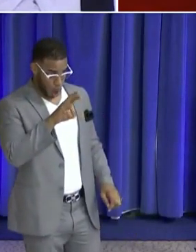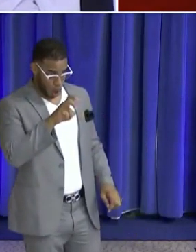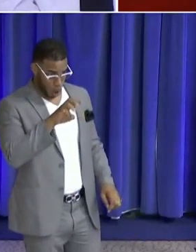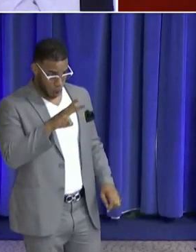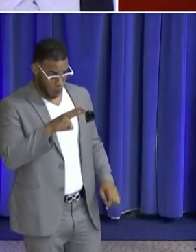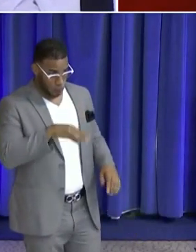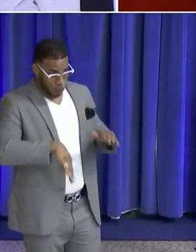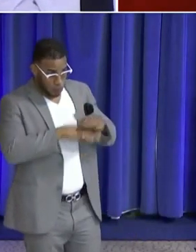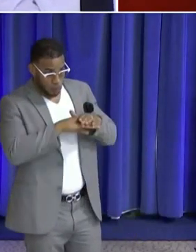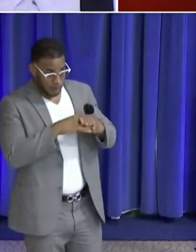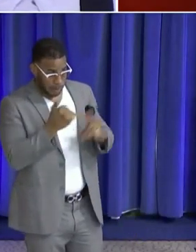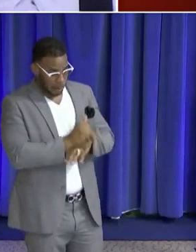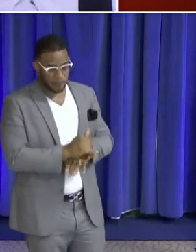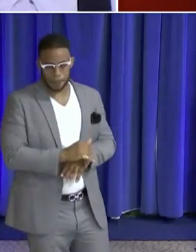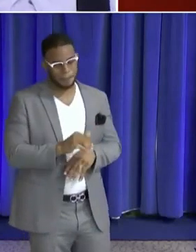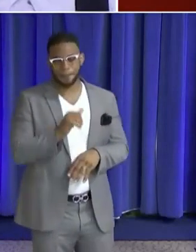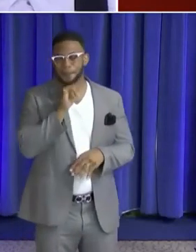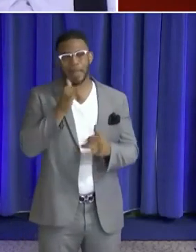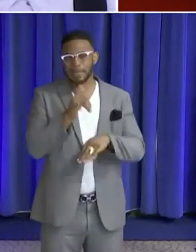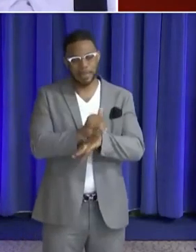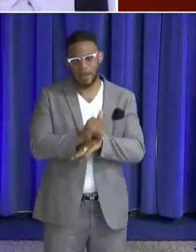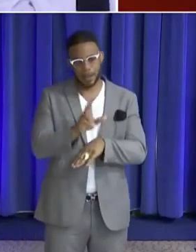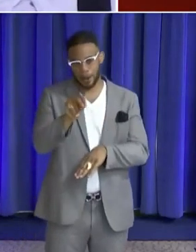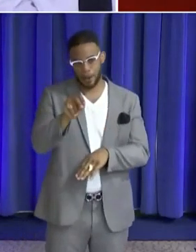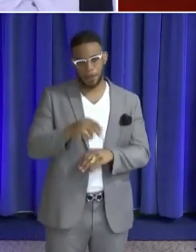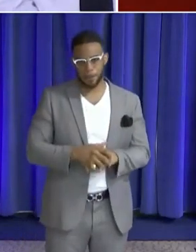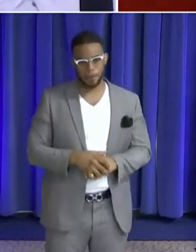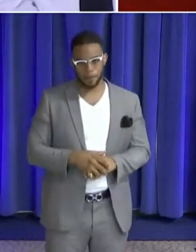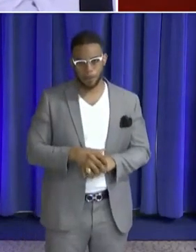not impose a curfew tonight.